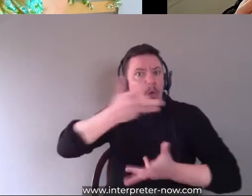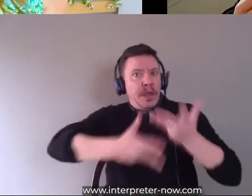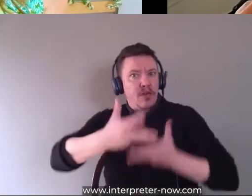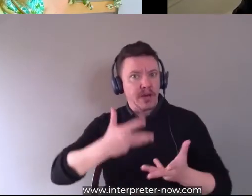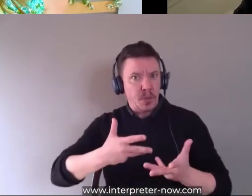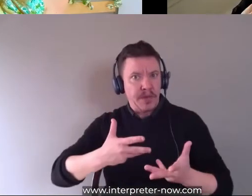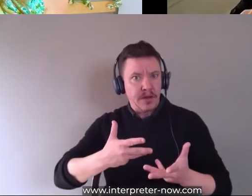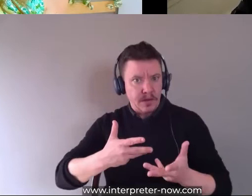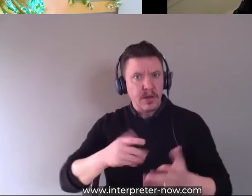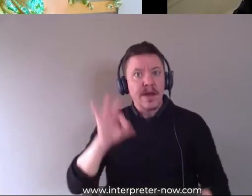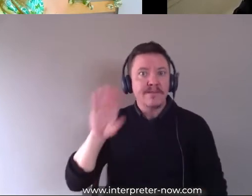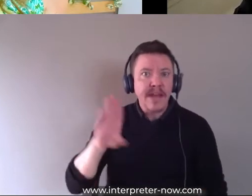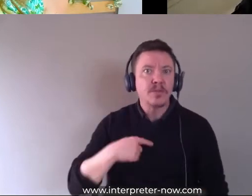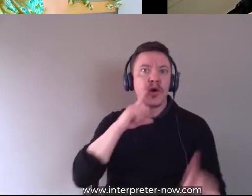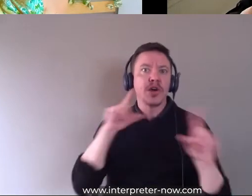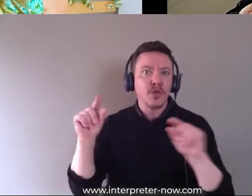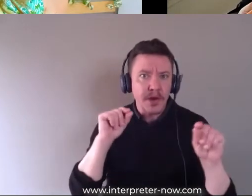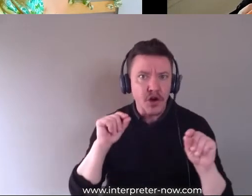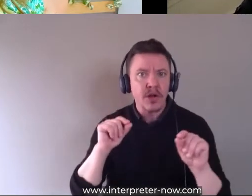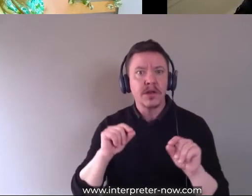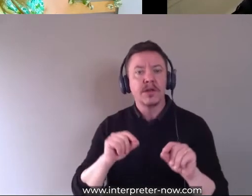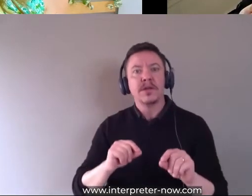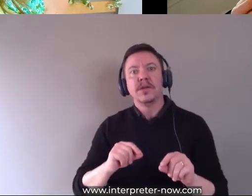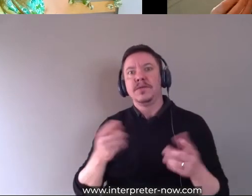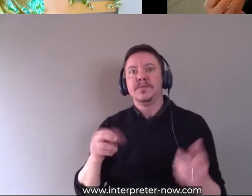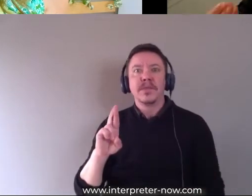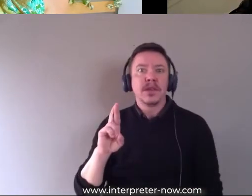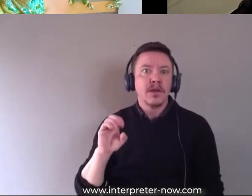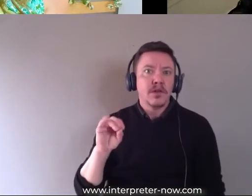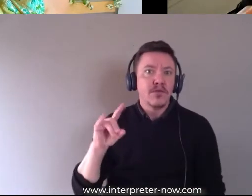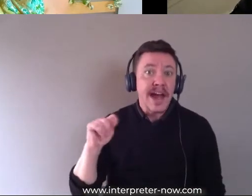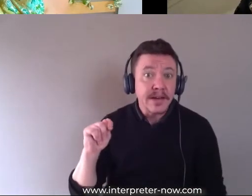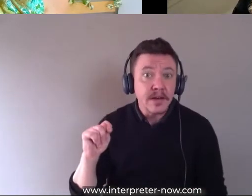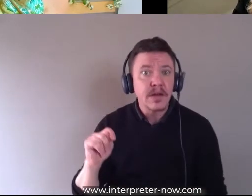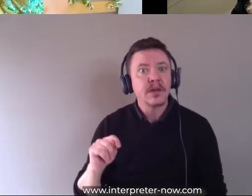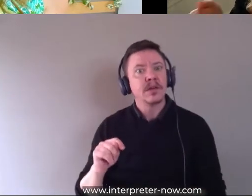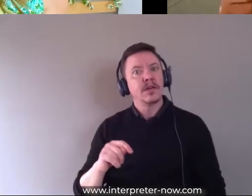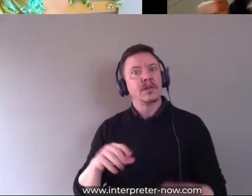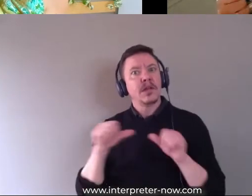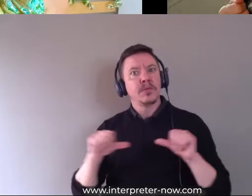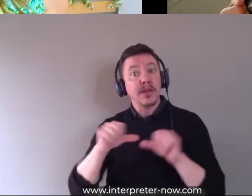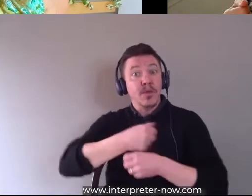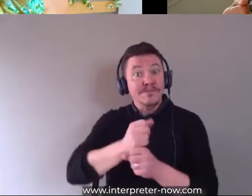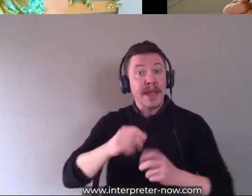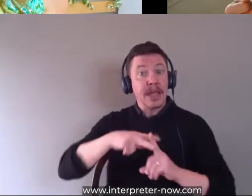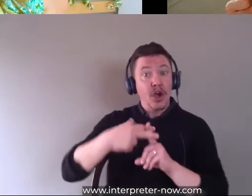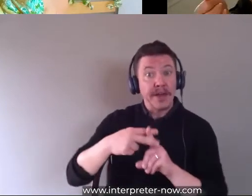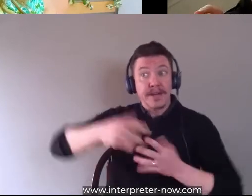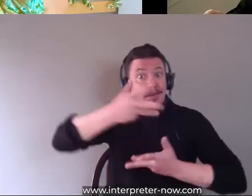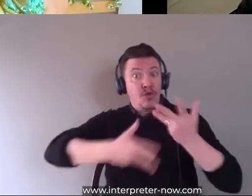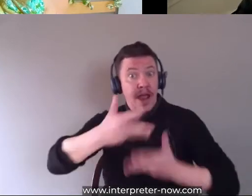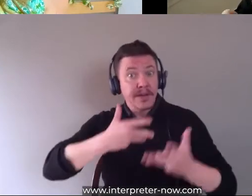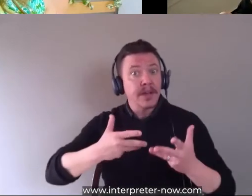think Facebook, Twitter, Reddit, these places where we were creating our content and interacting with it and